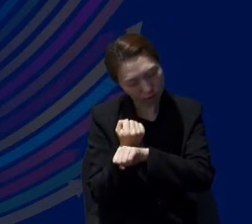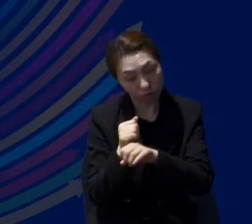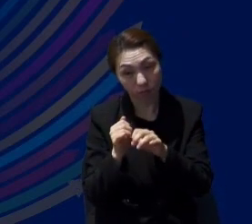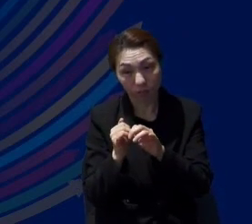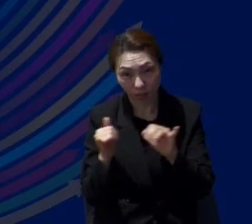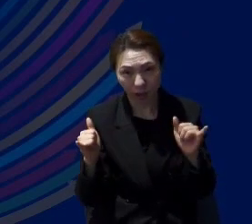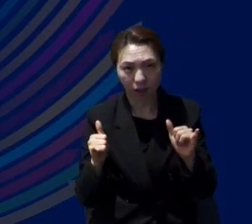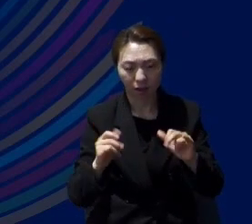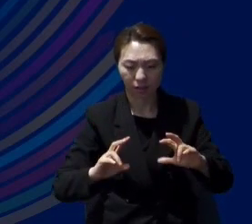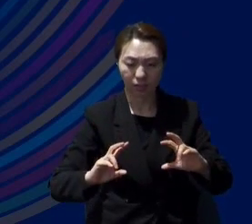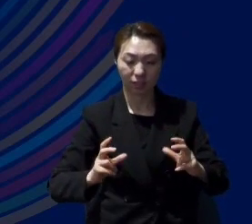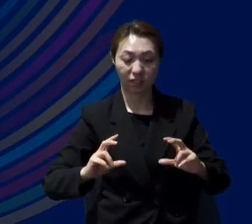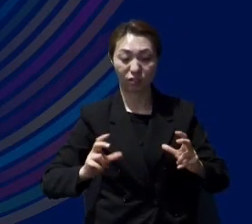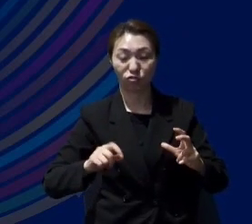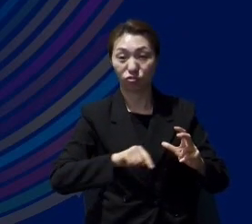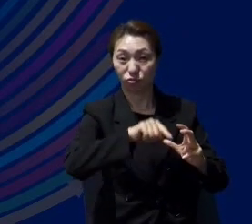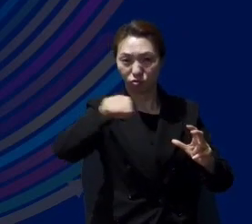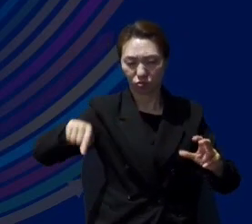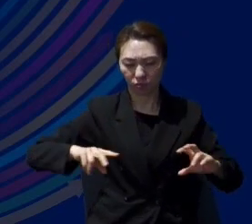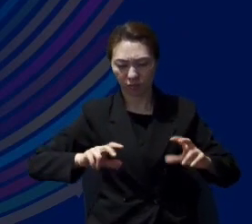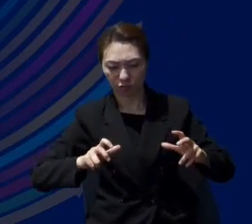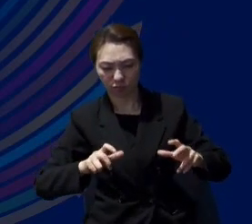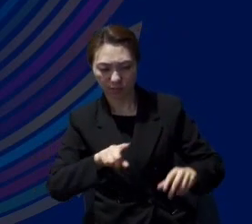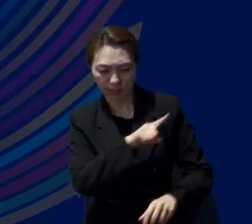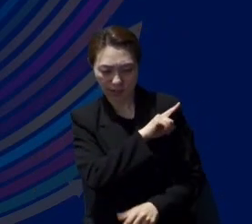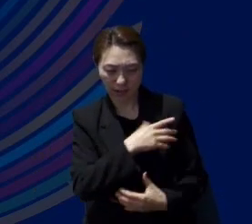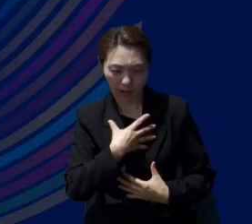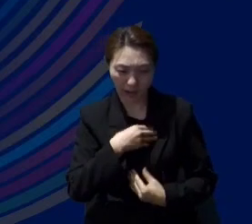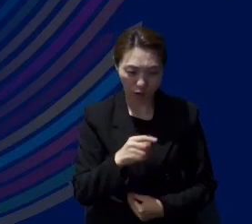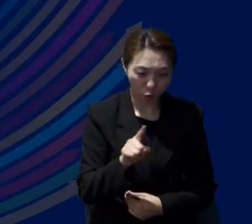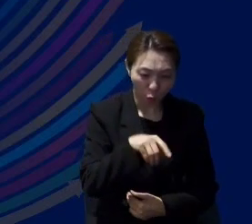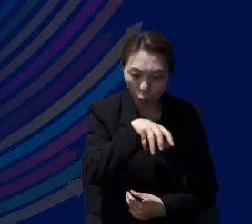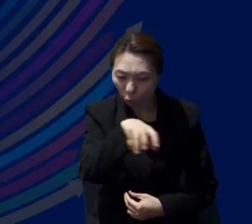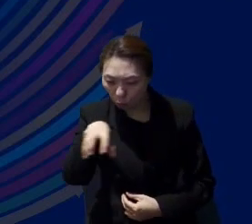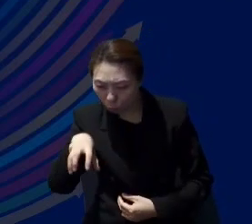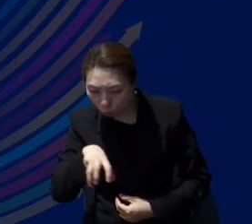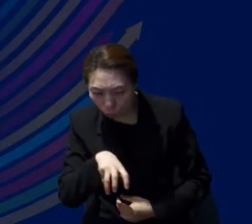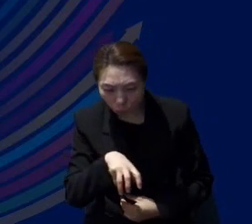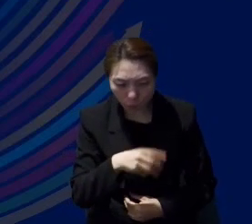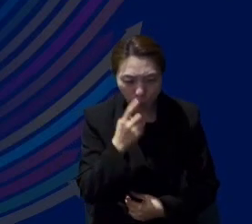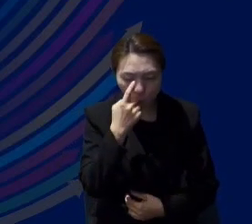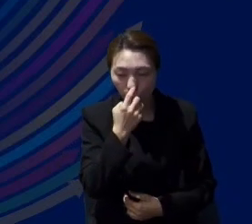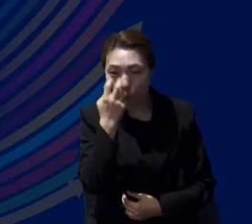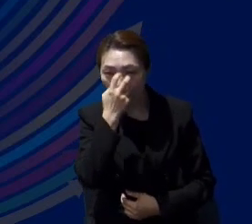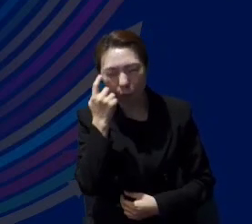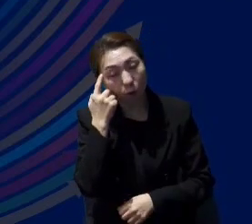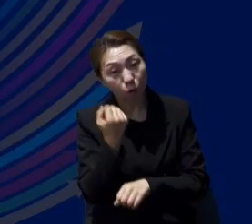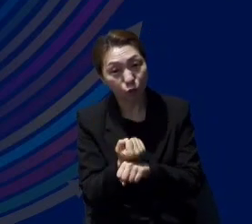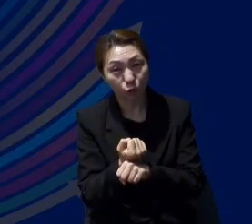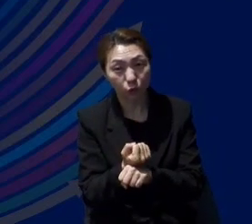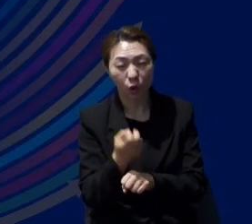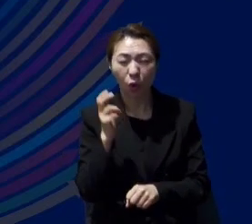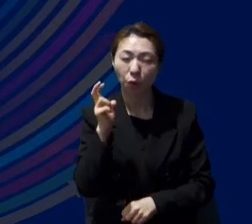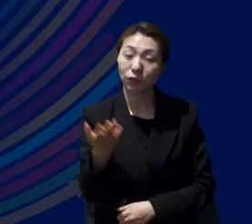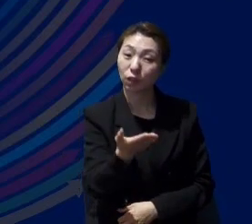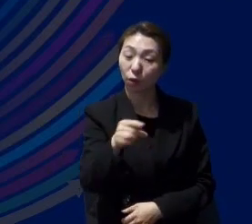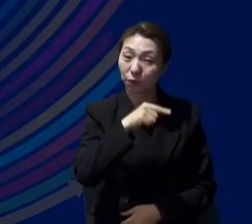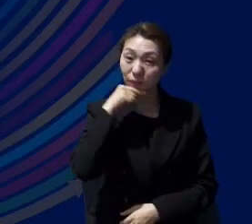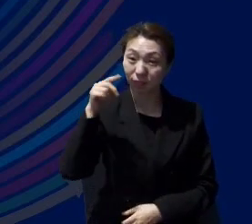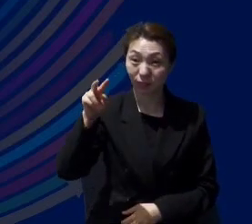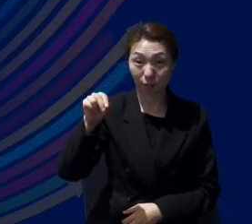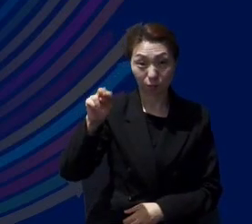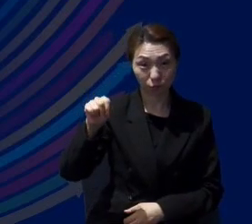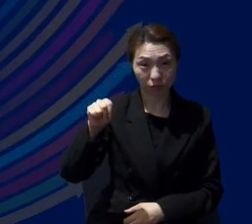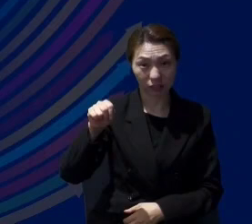Prize recently. And for those who have Netflix, I really highly recommend watching this documentary called Breaking